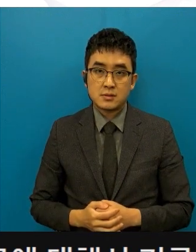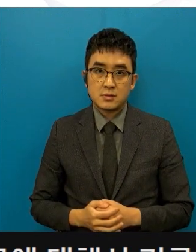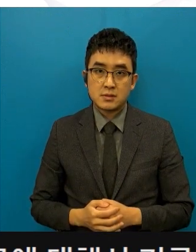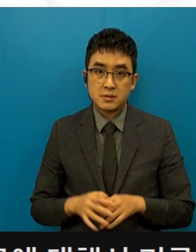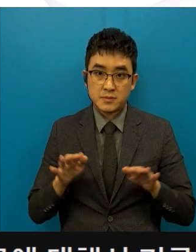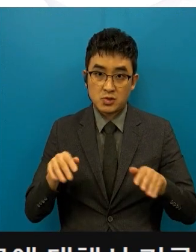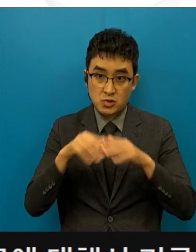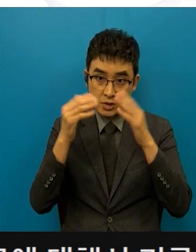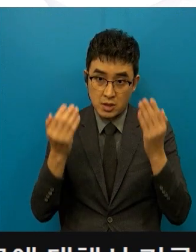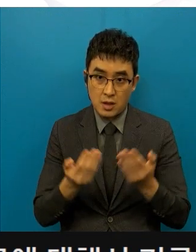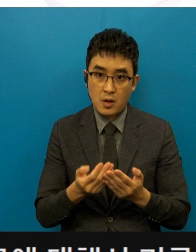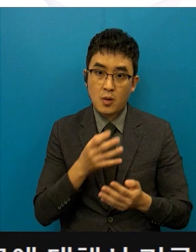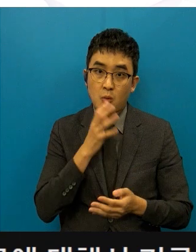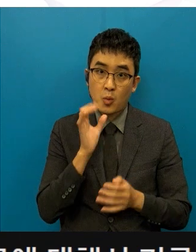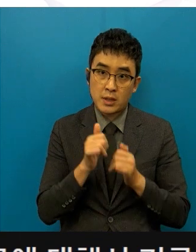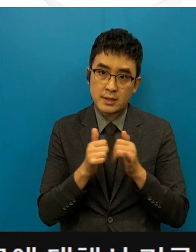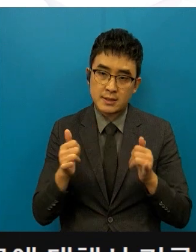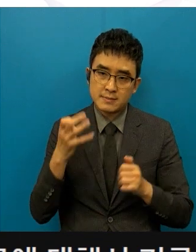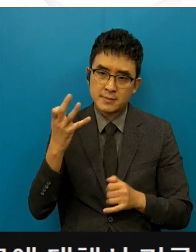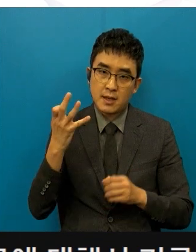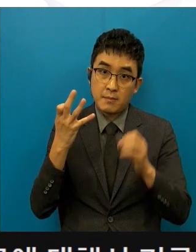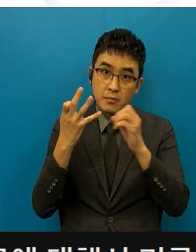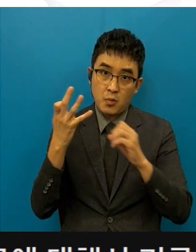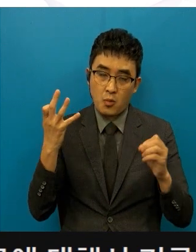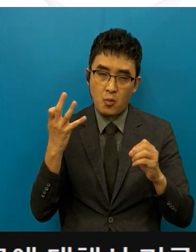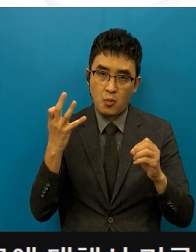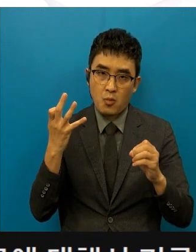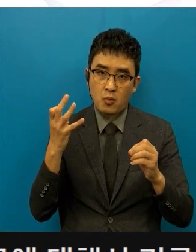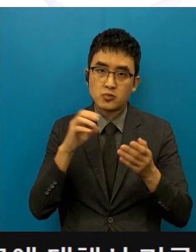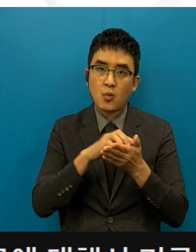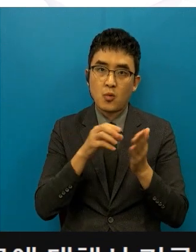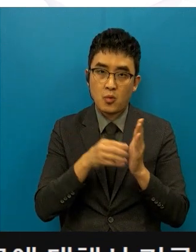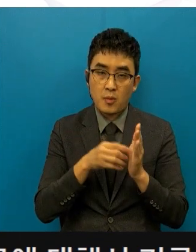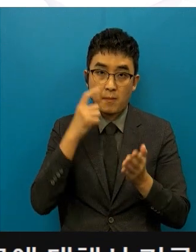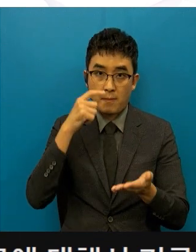written and registered it this year.